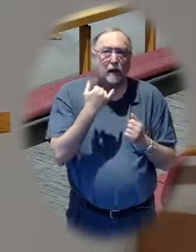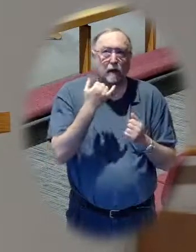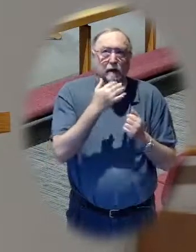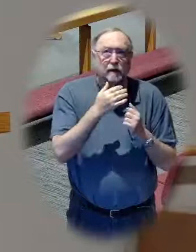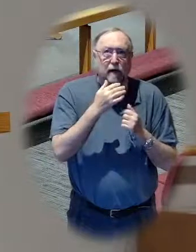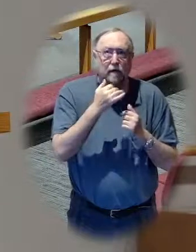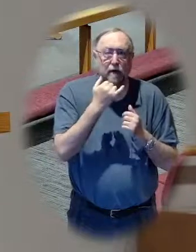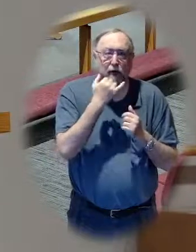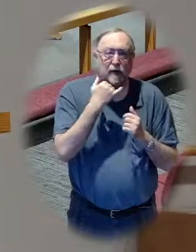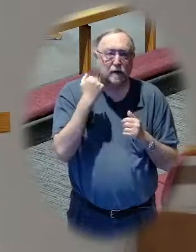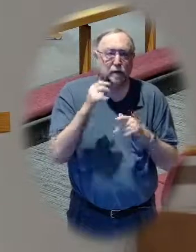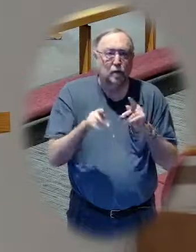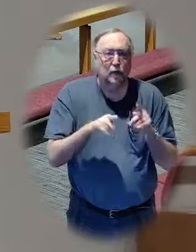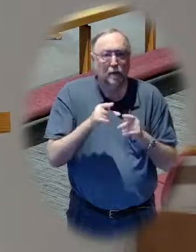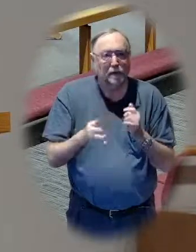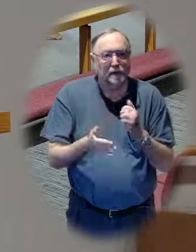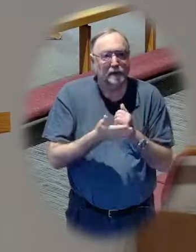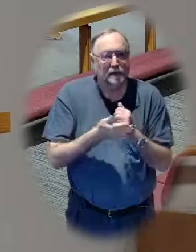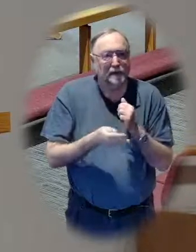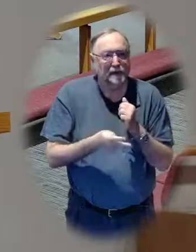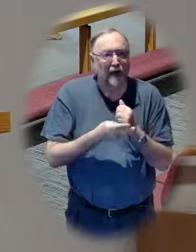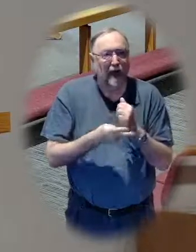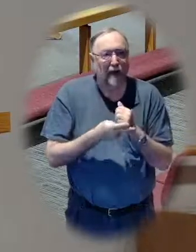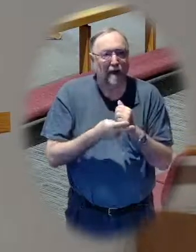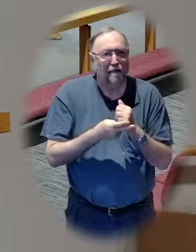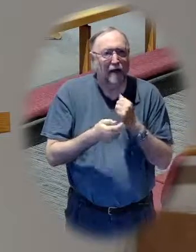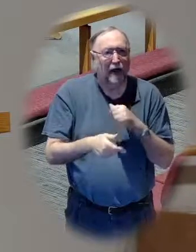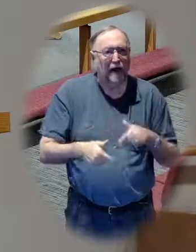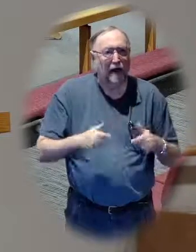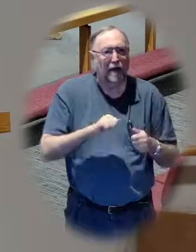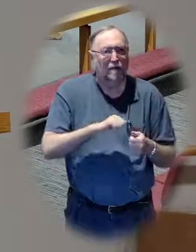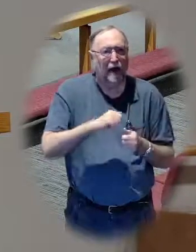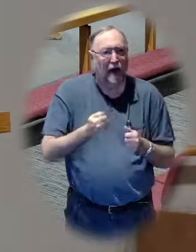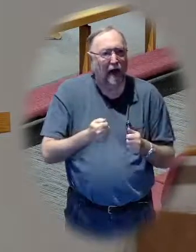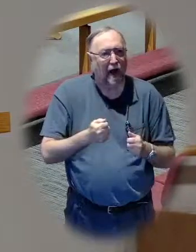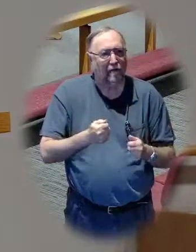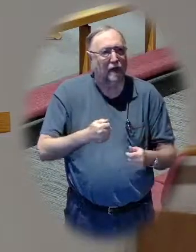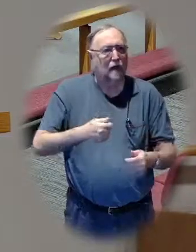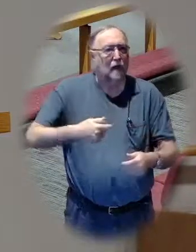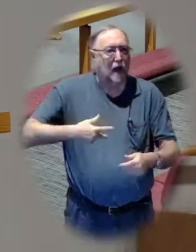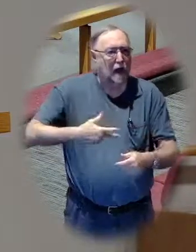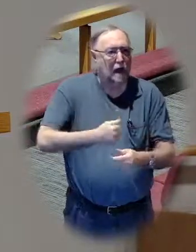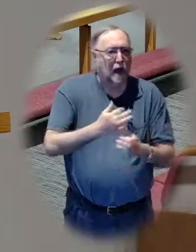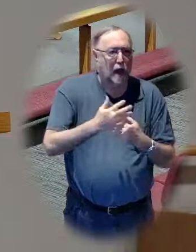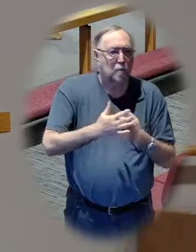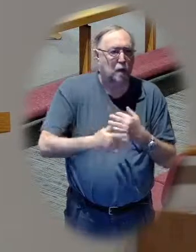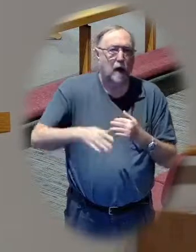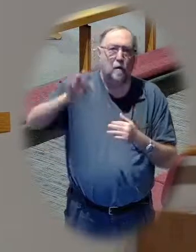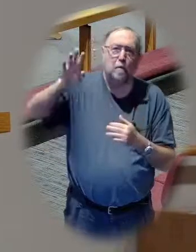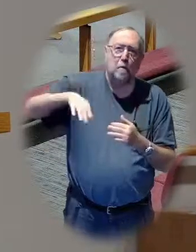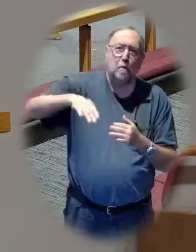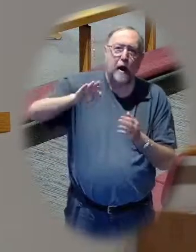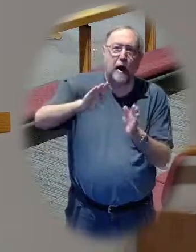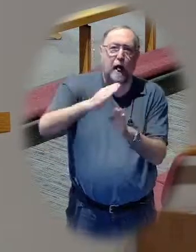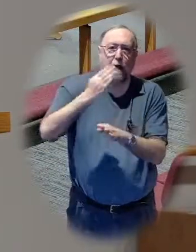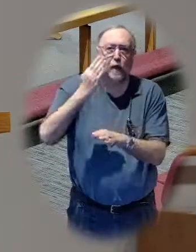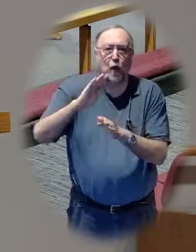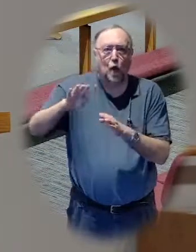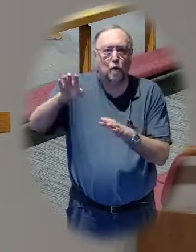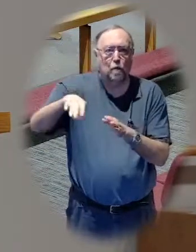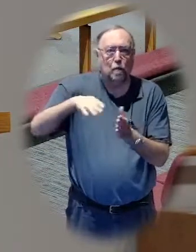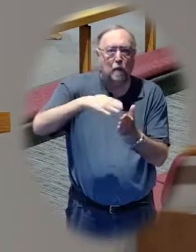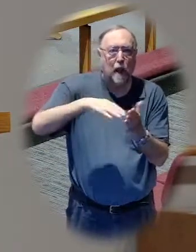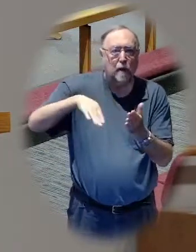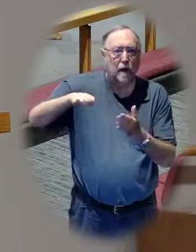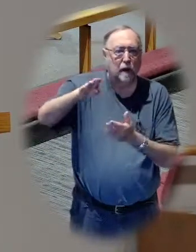a Passover lamb was painted on their doorposts.